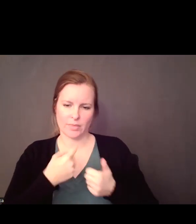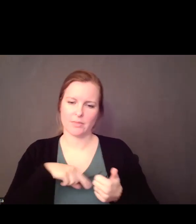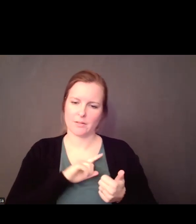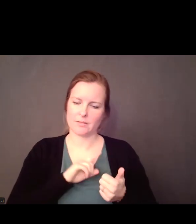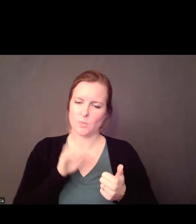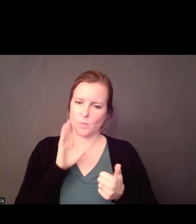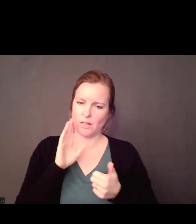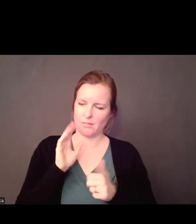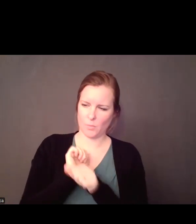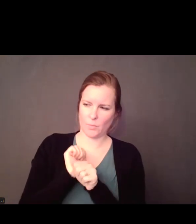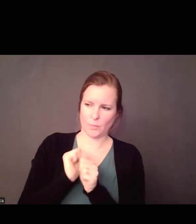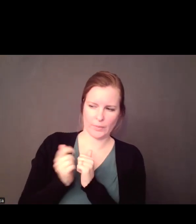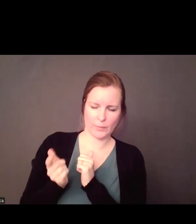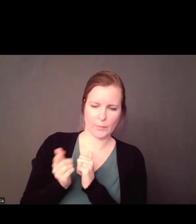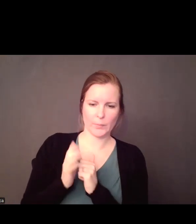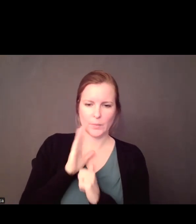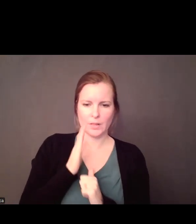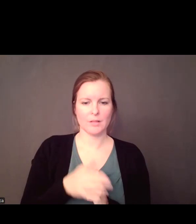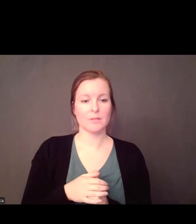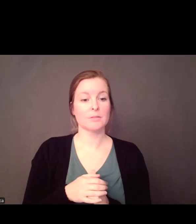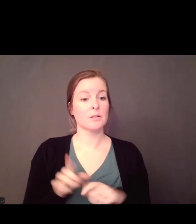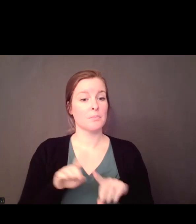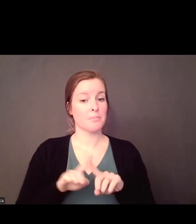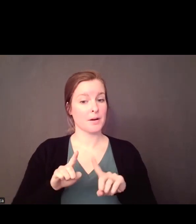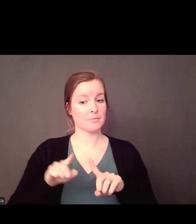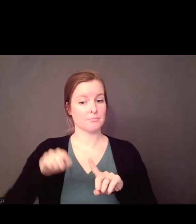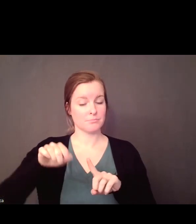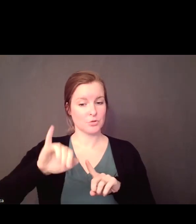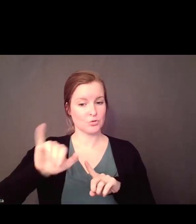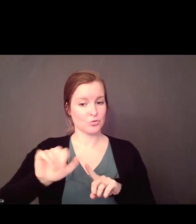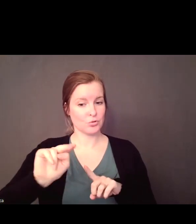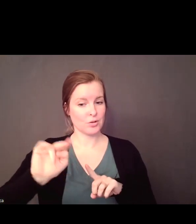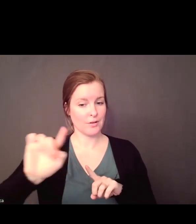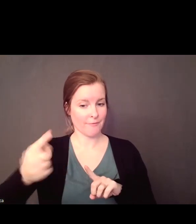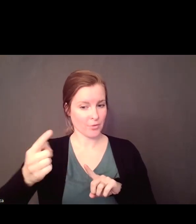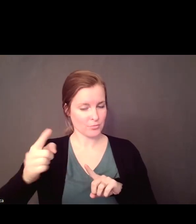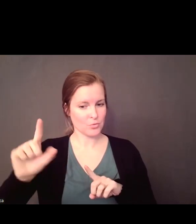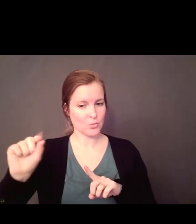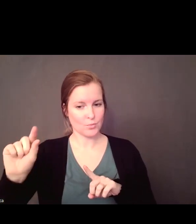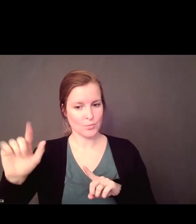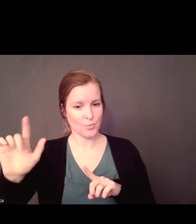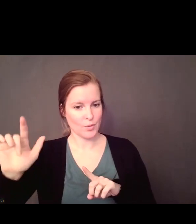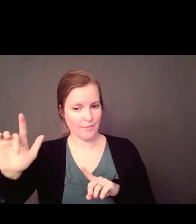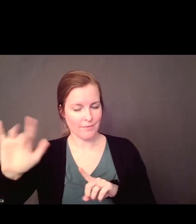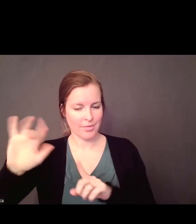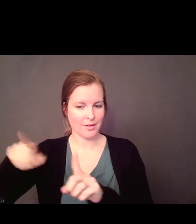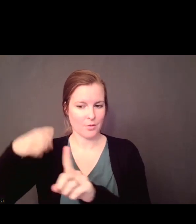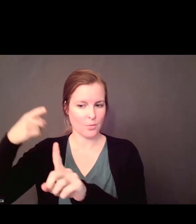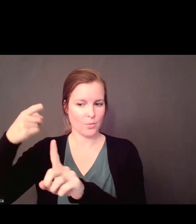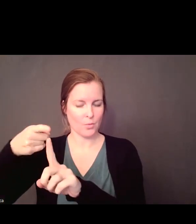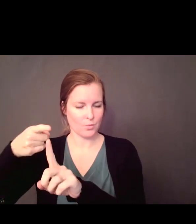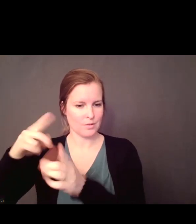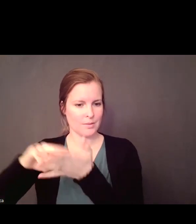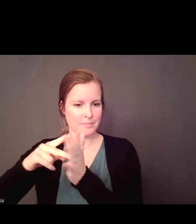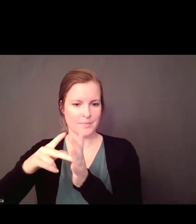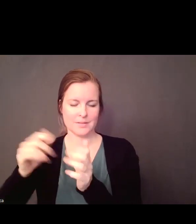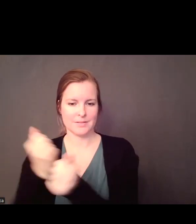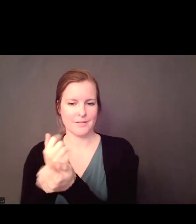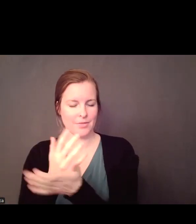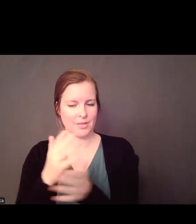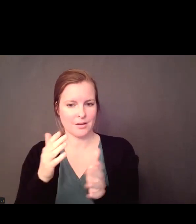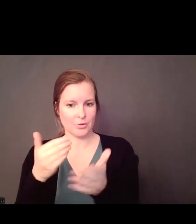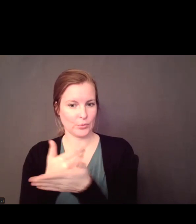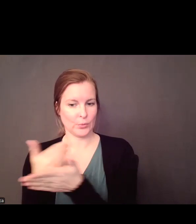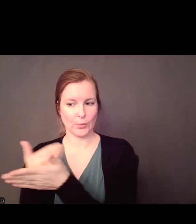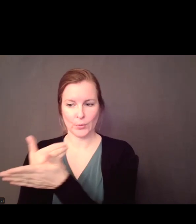that. But by January 1st, 2025, the goal is for ESOs to adopt and implement the new